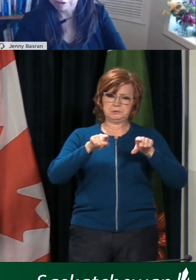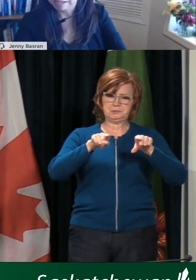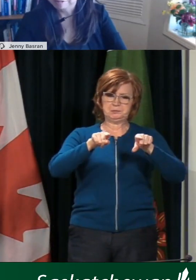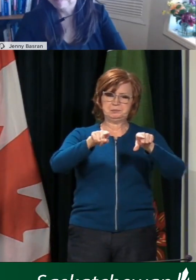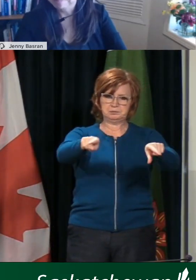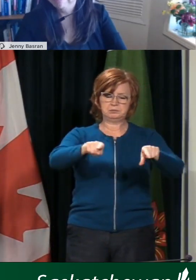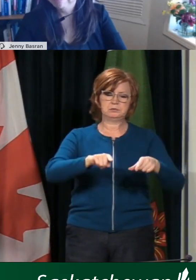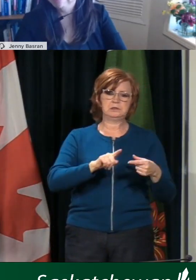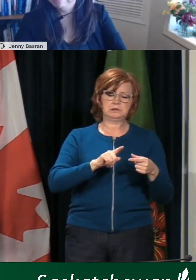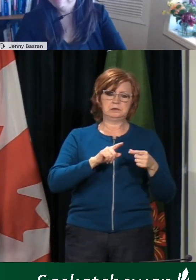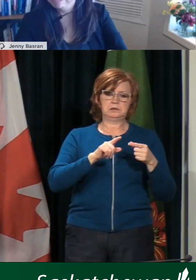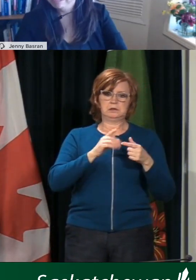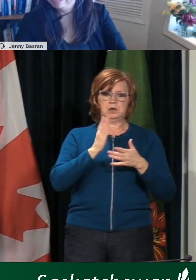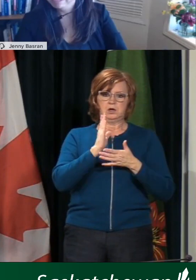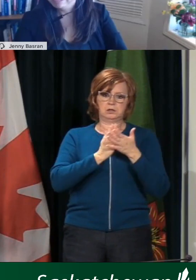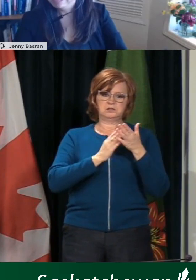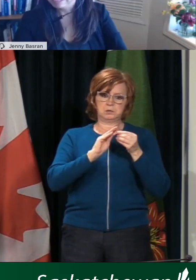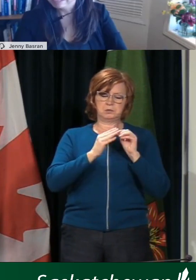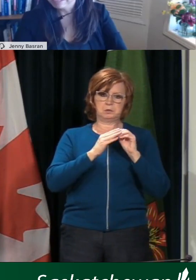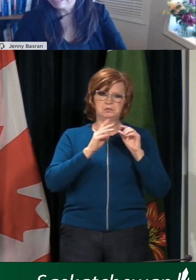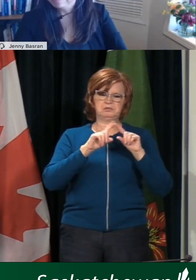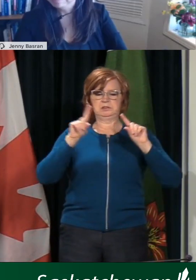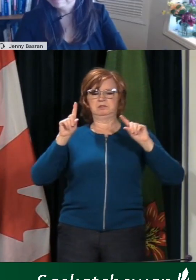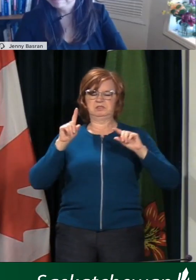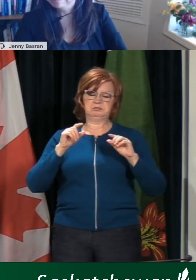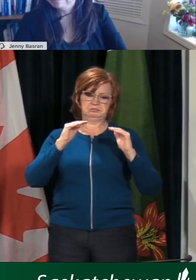again. Next slide.